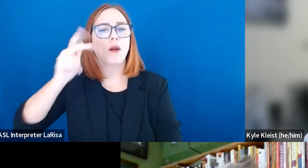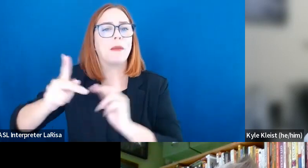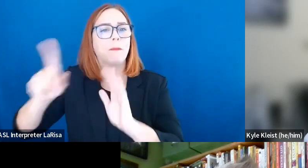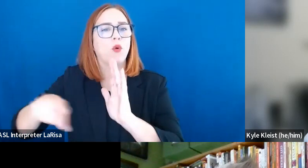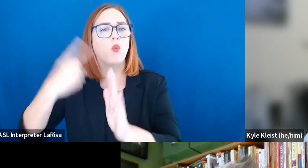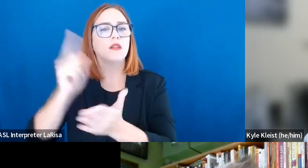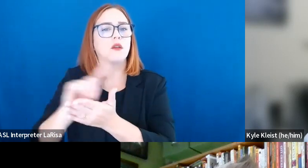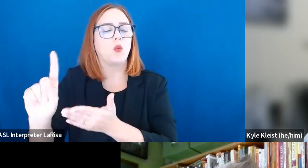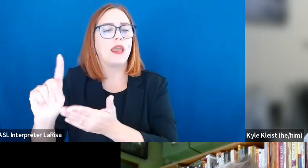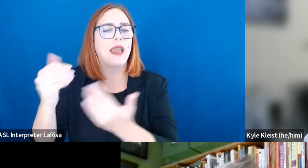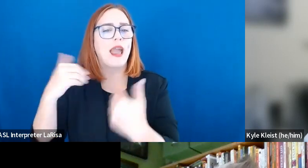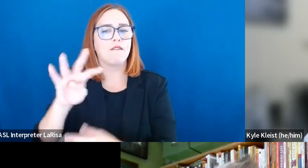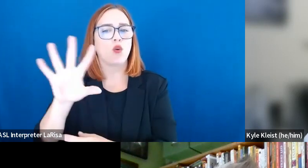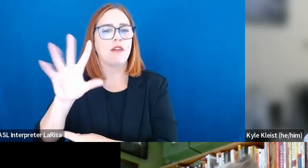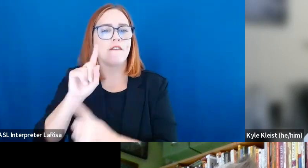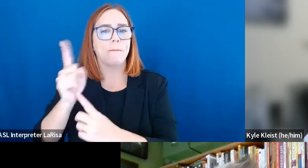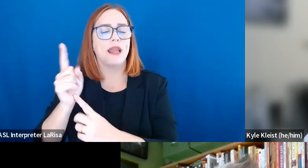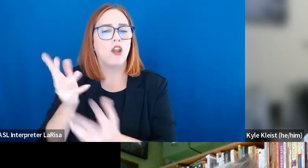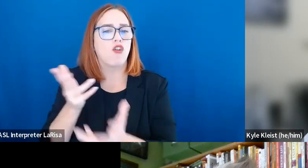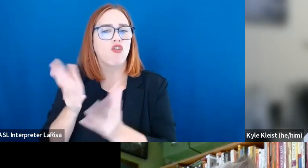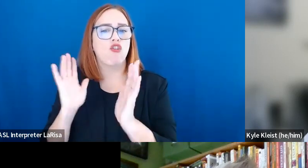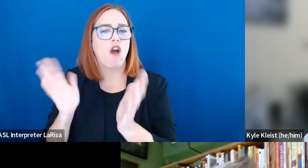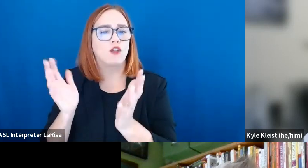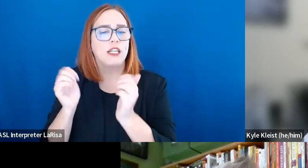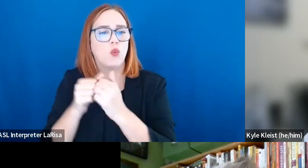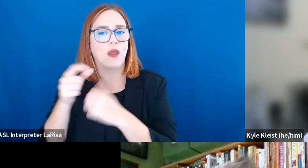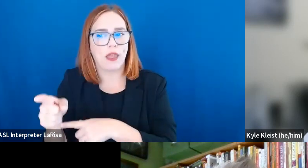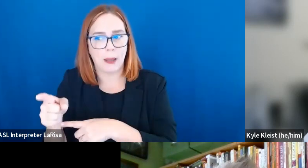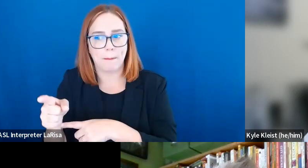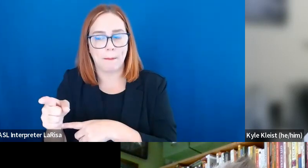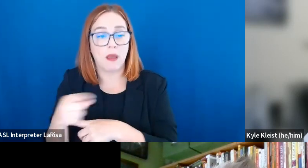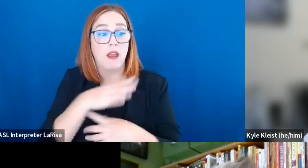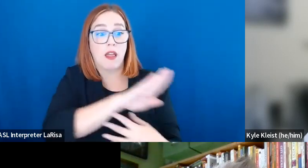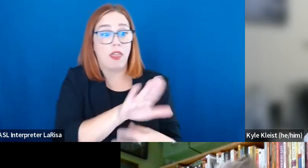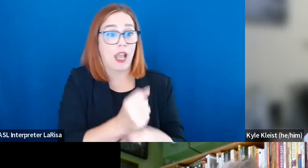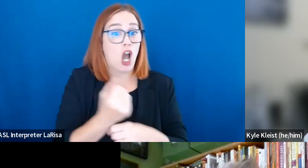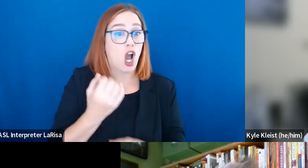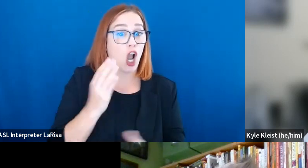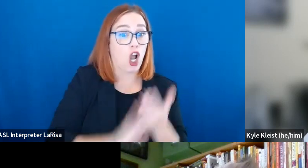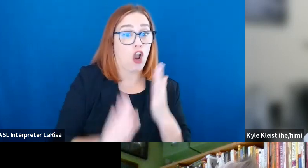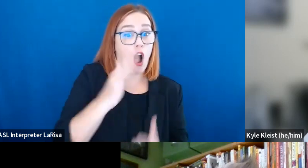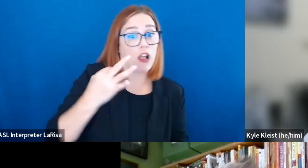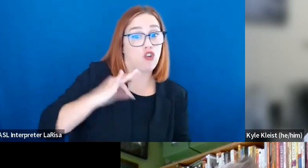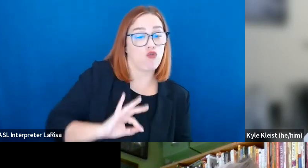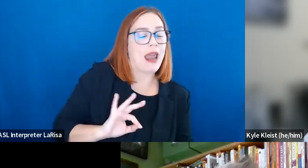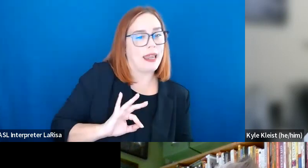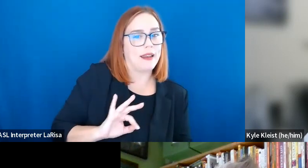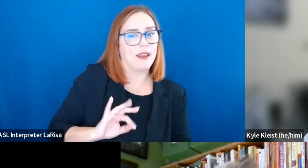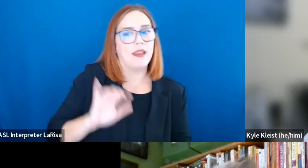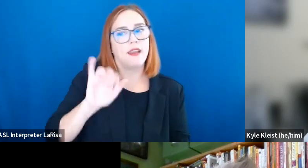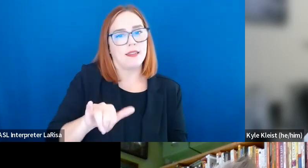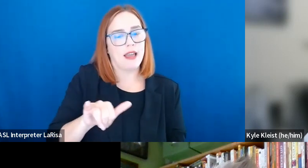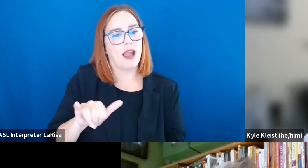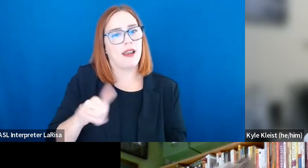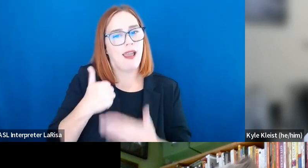a 45-minute conversation with them, and they were getting college credits for doing it. And it was to keep seniors connected to the